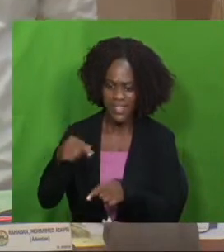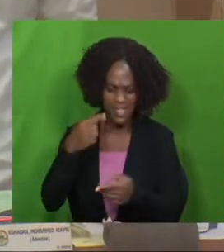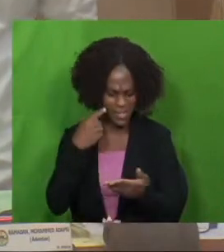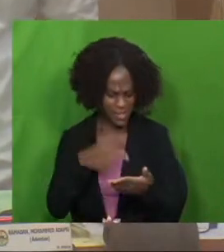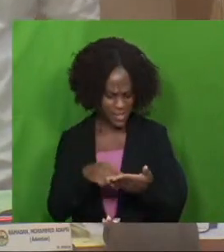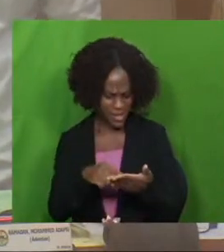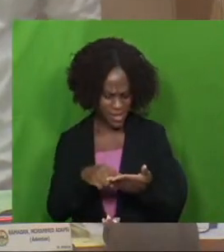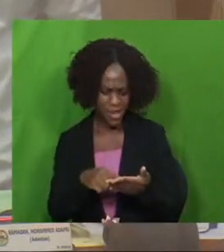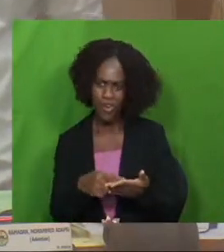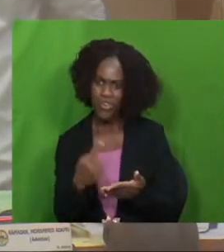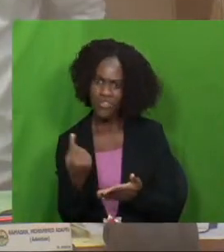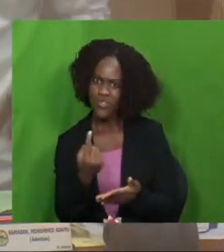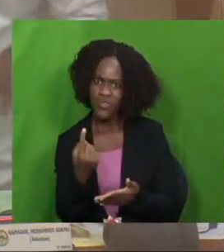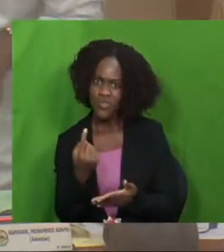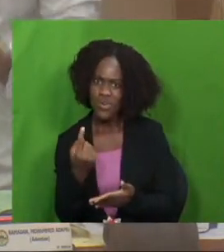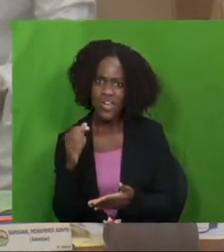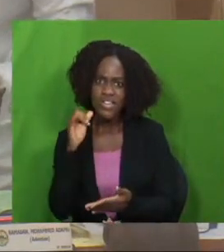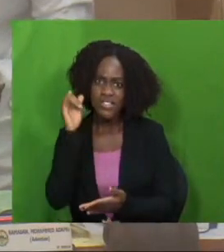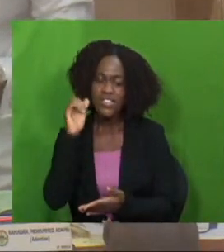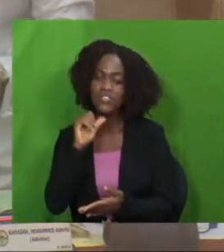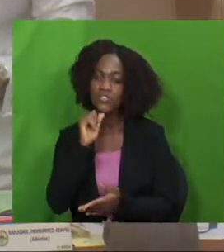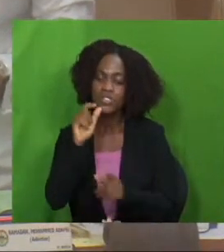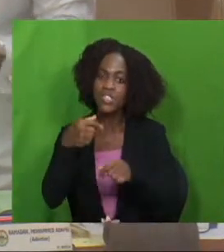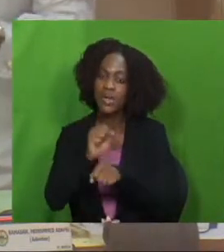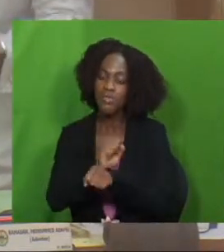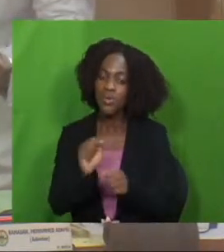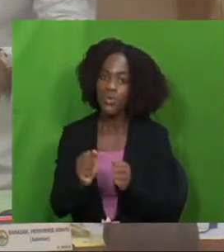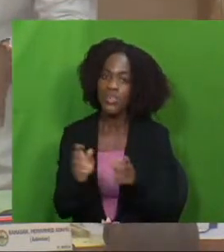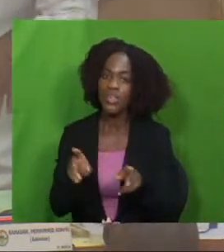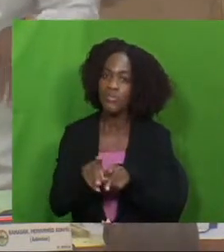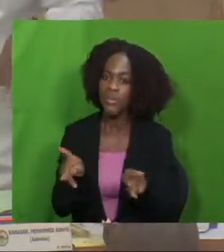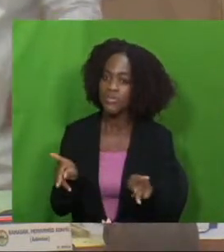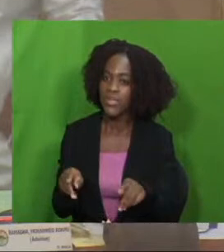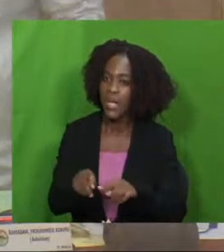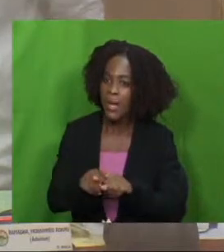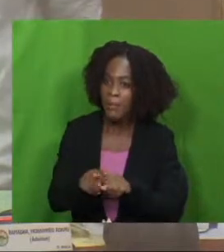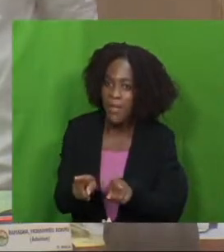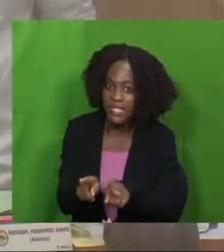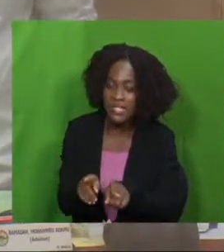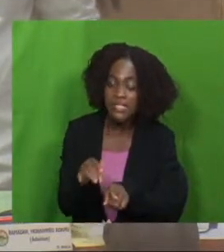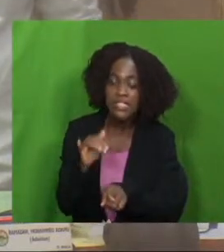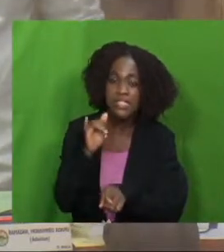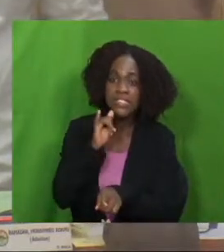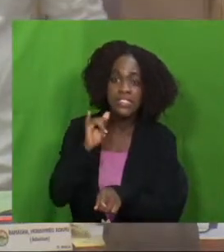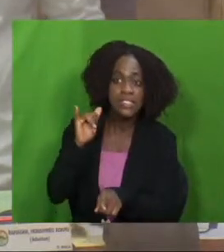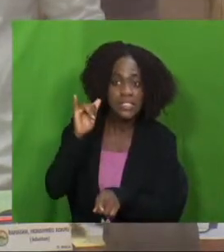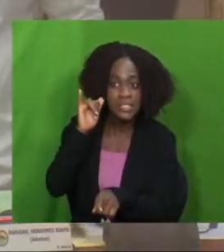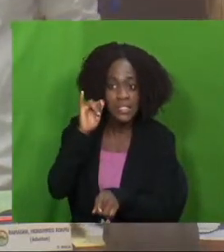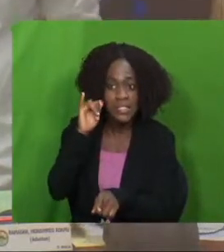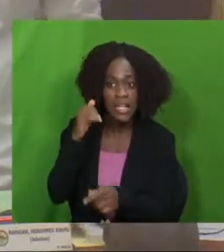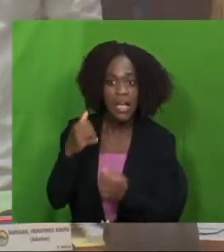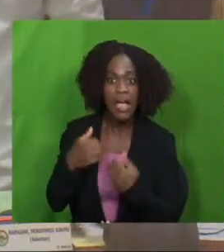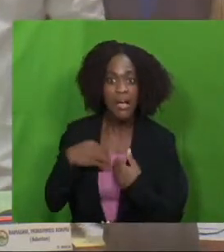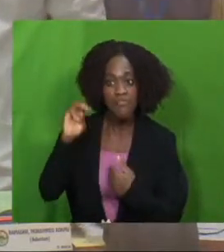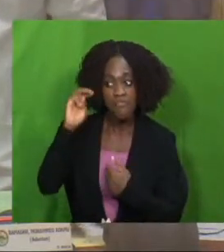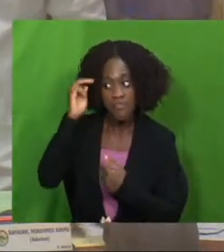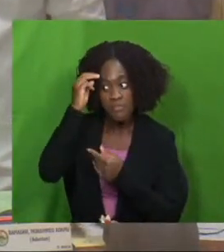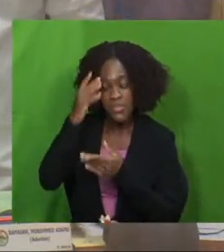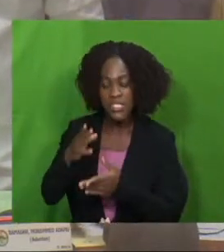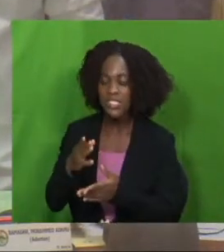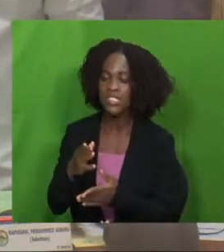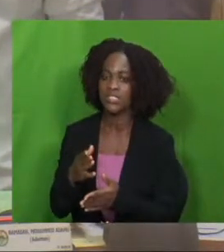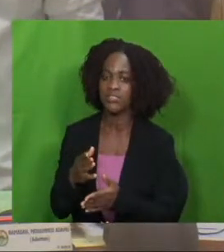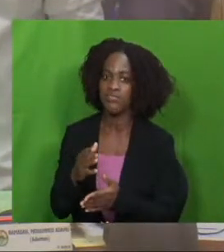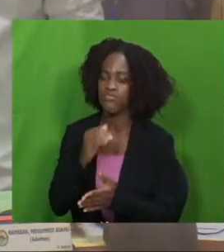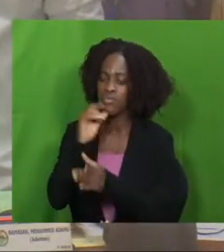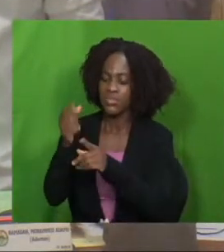Speaker, without permission. Mr. Speaker, yesterday there were ministers who were absent who even their